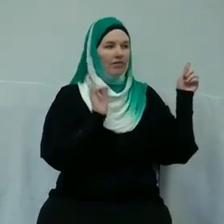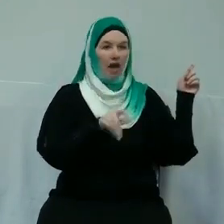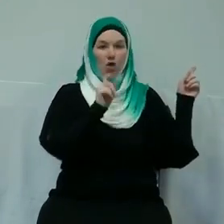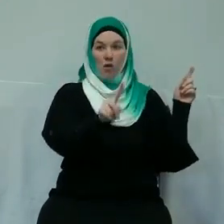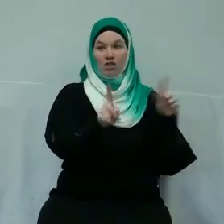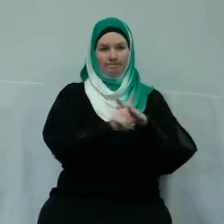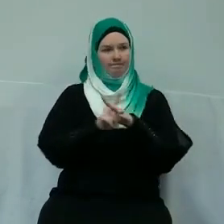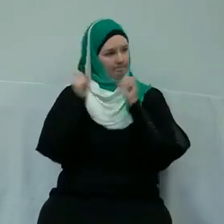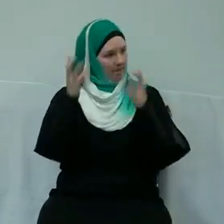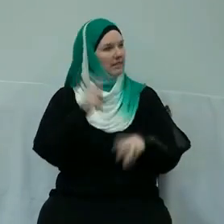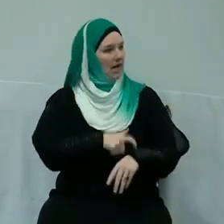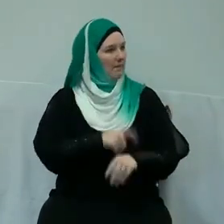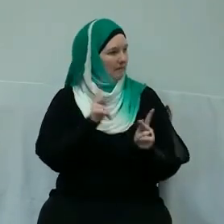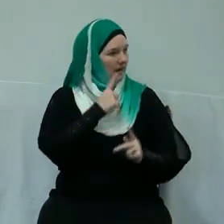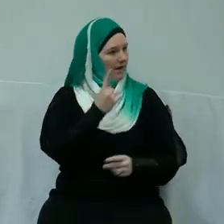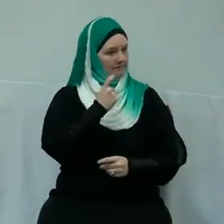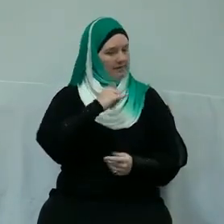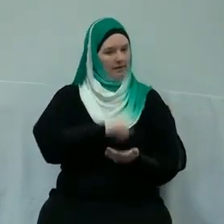frequently. Somebody says,